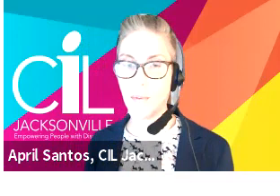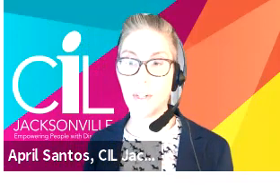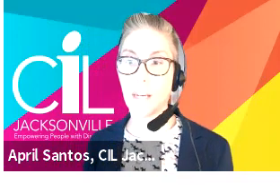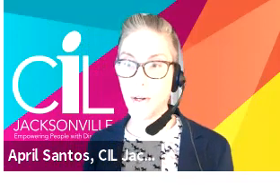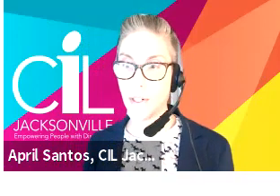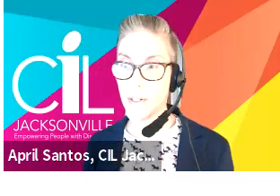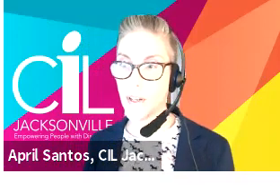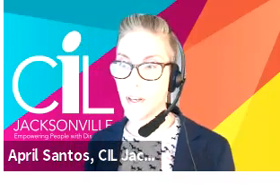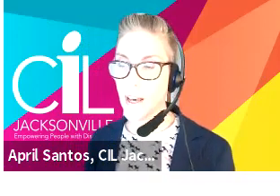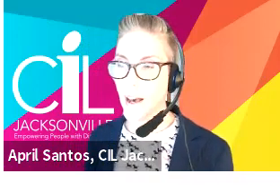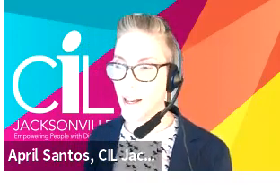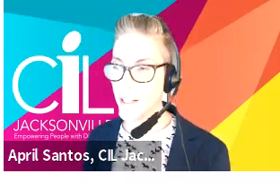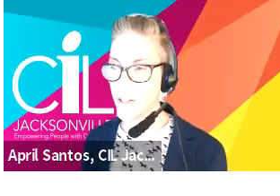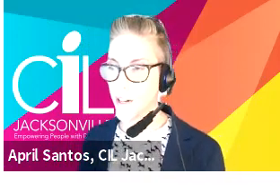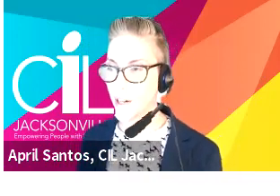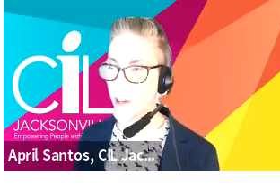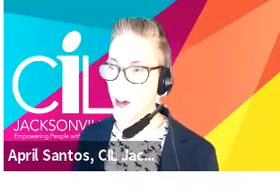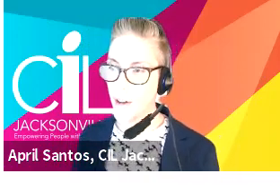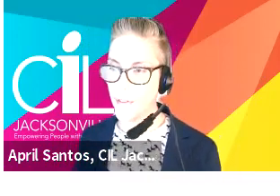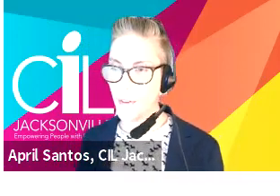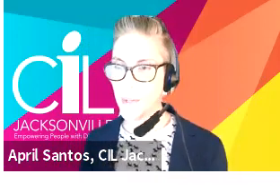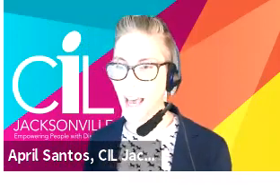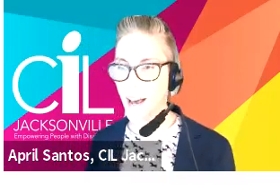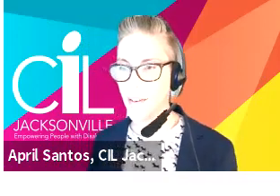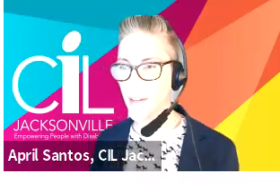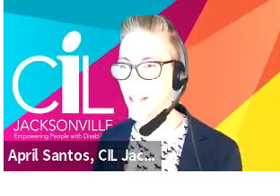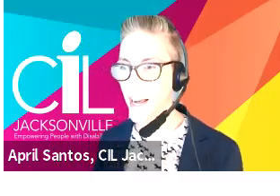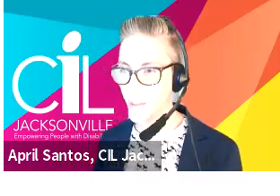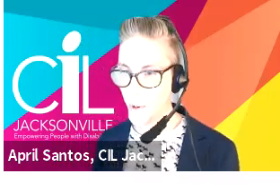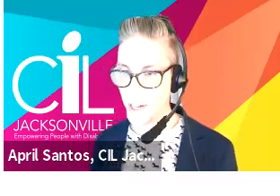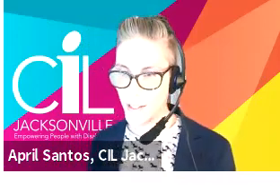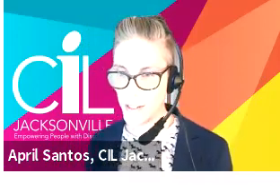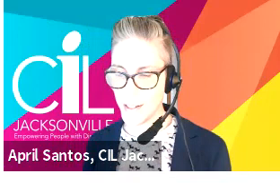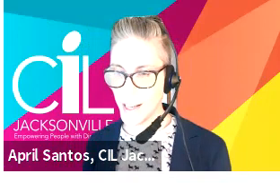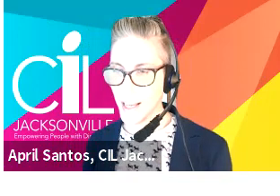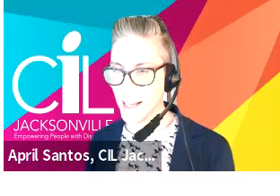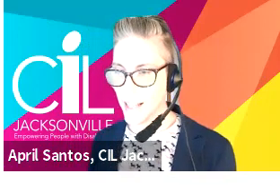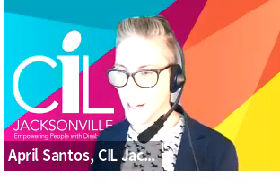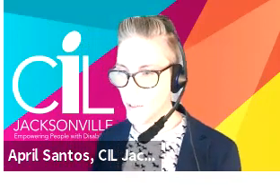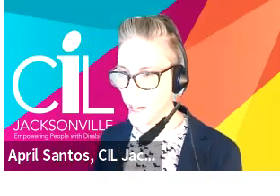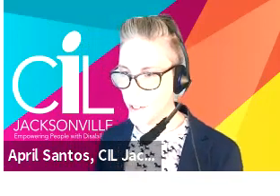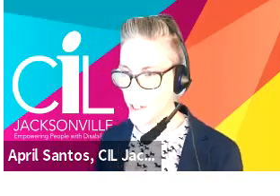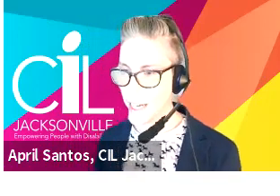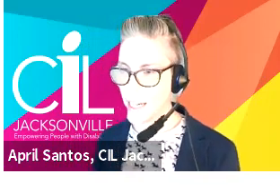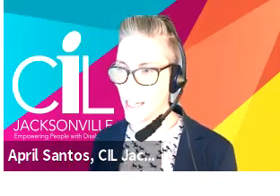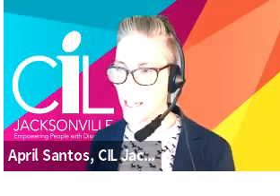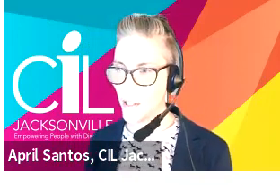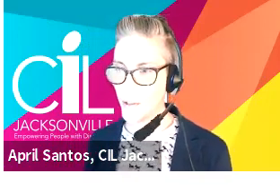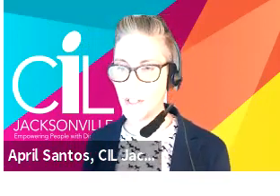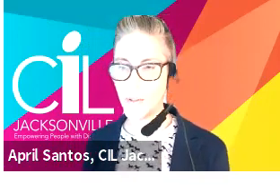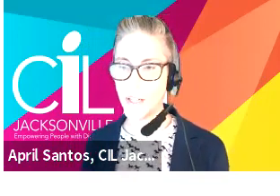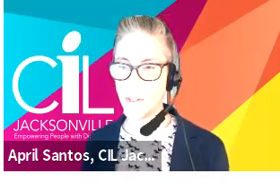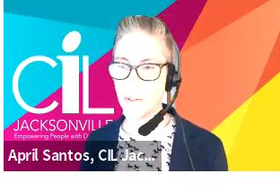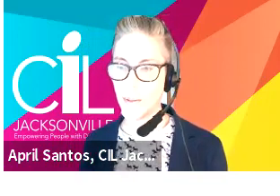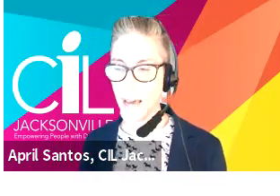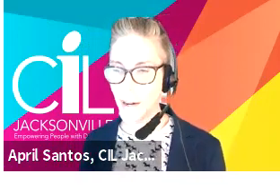and community partners. To start us off, we have Tyler Morris, Executive Director, and he's